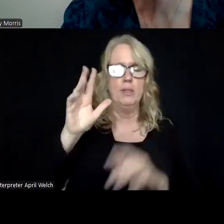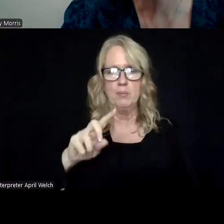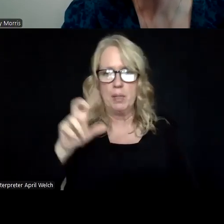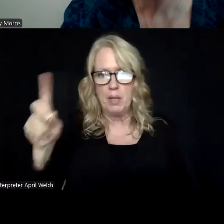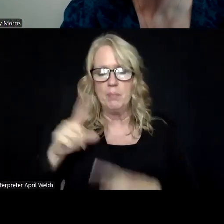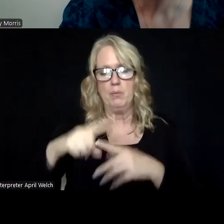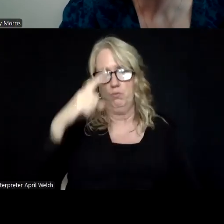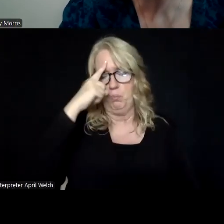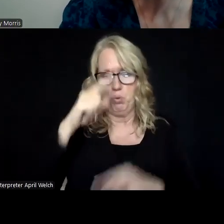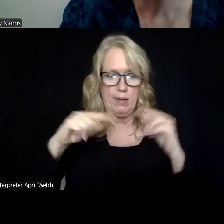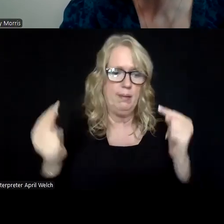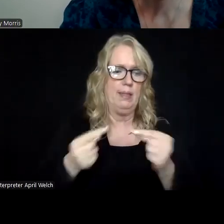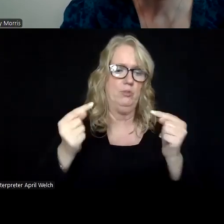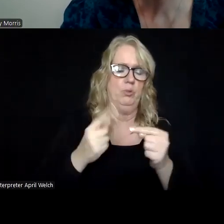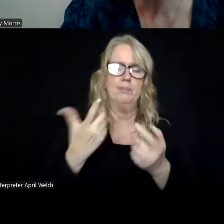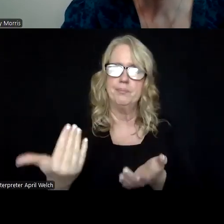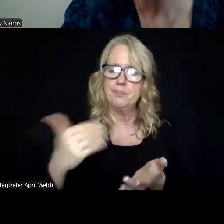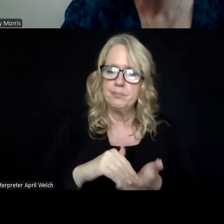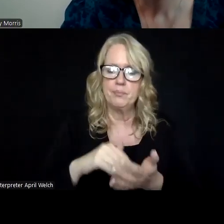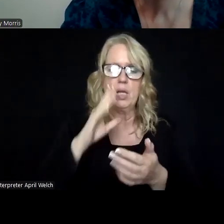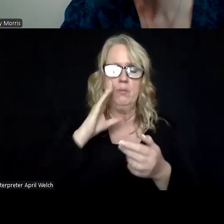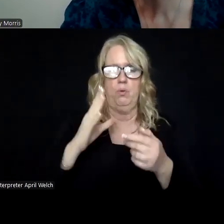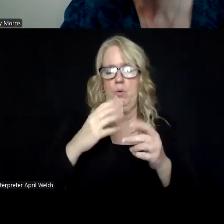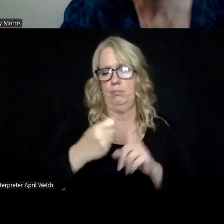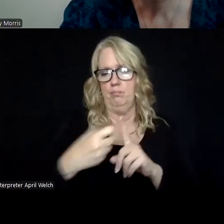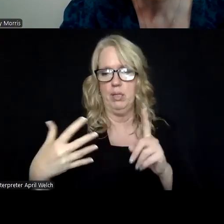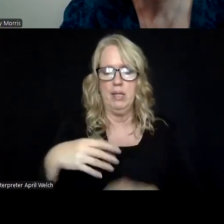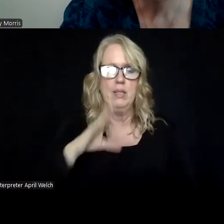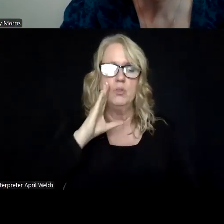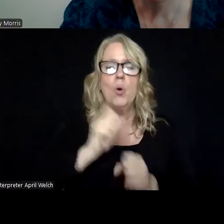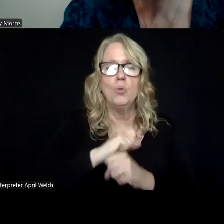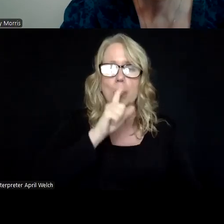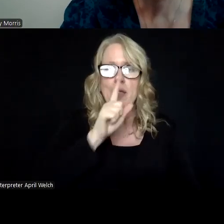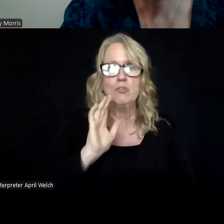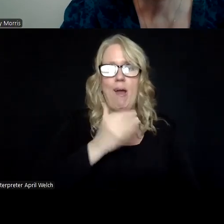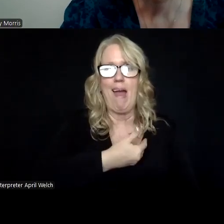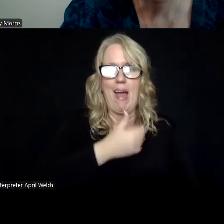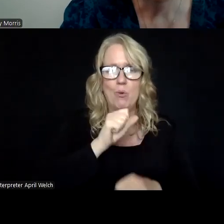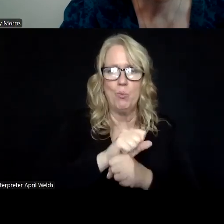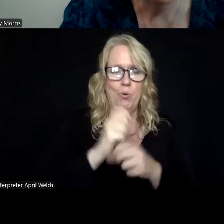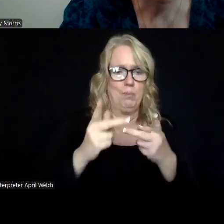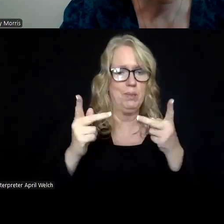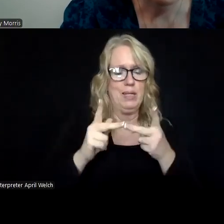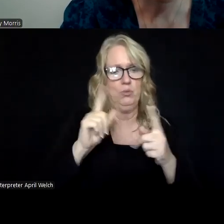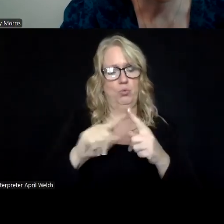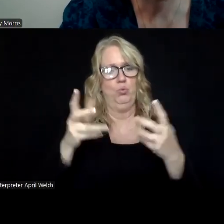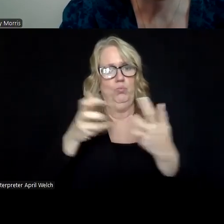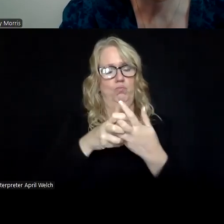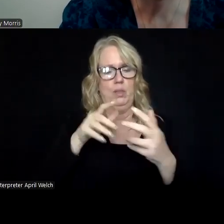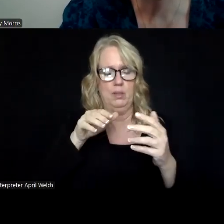brain injury, again, expanding that pool. And then assuring that our workplace accommodates for people who